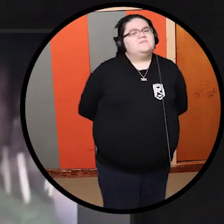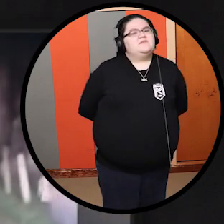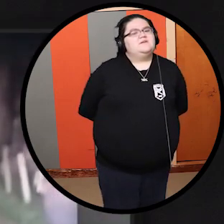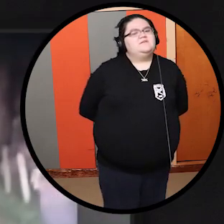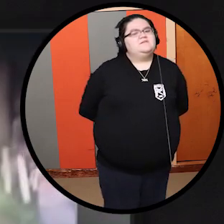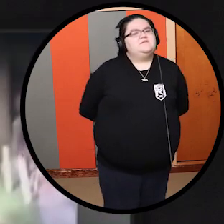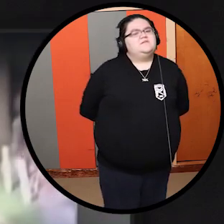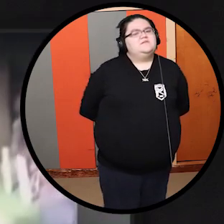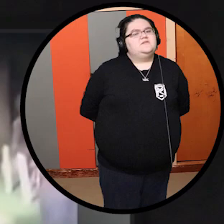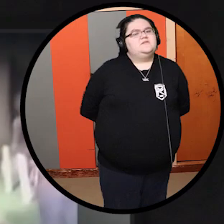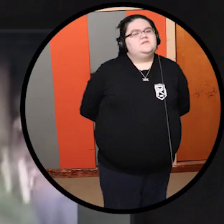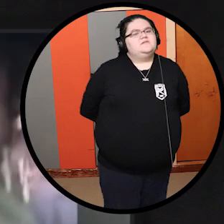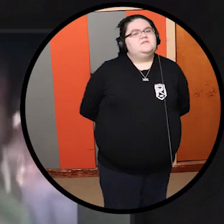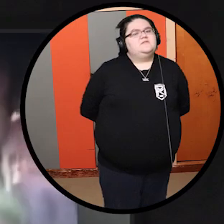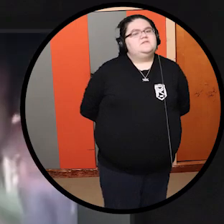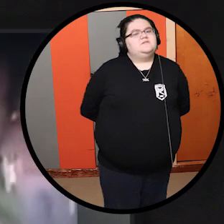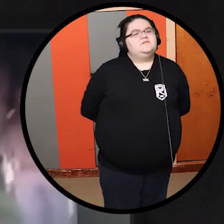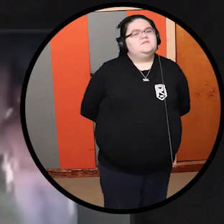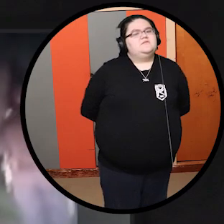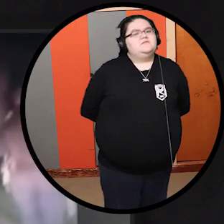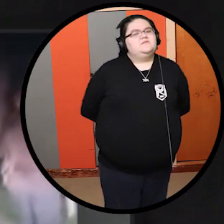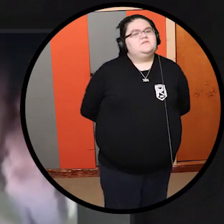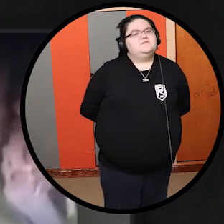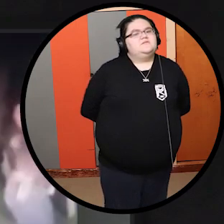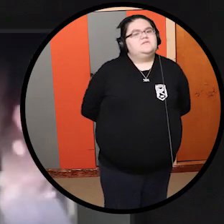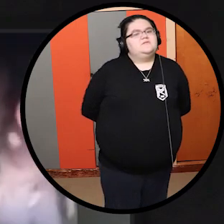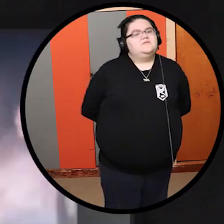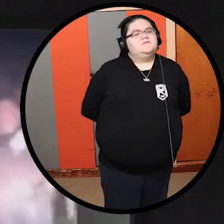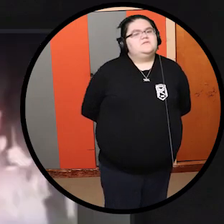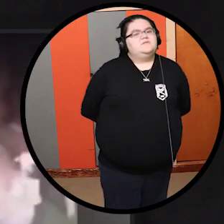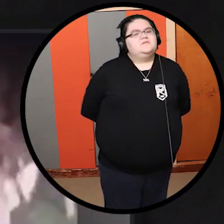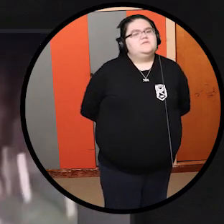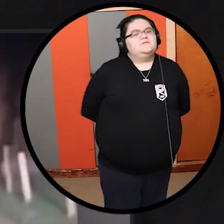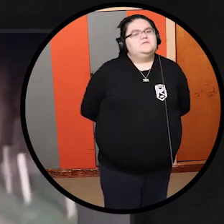captured by a dash cam. Oh, that's...